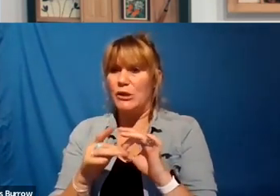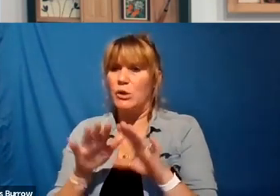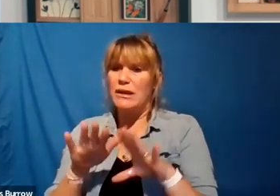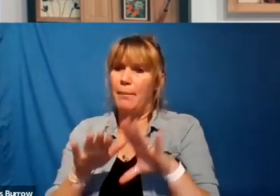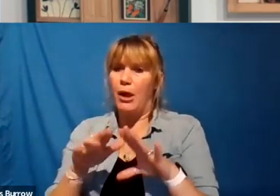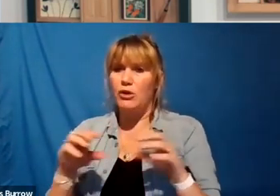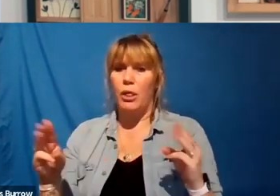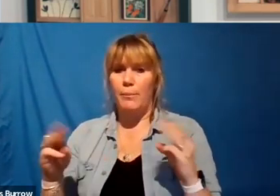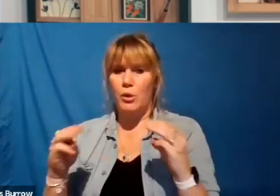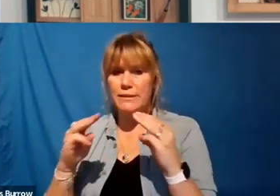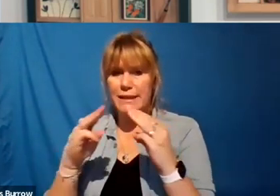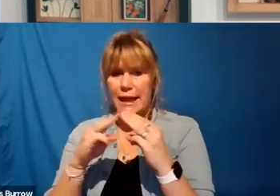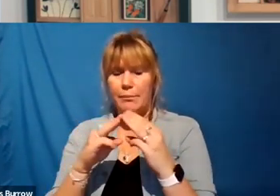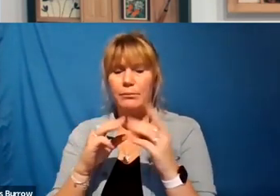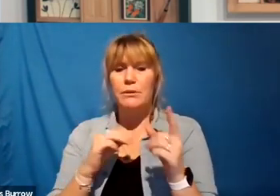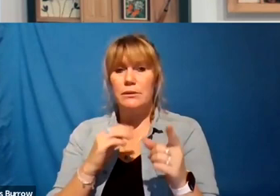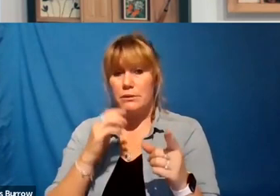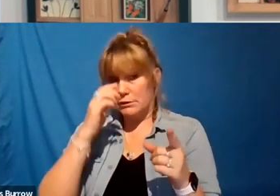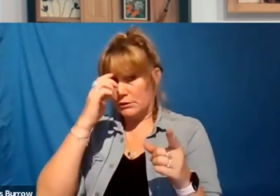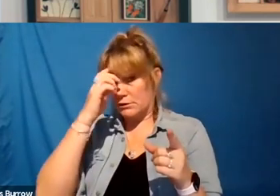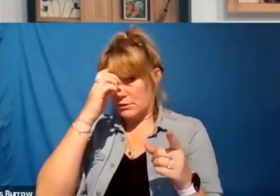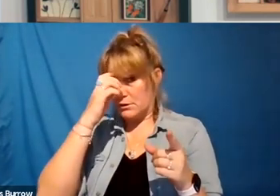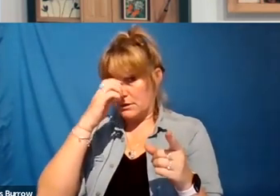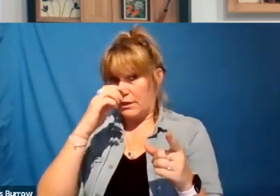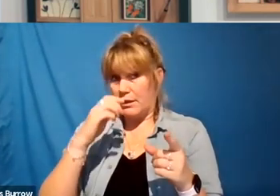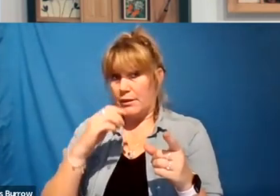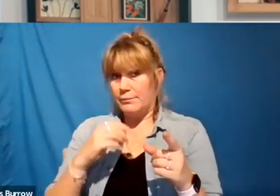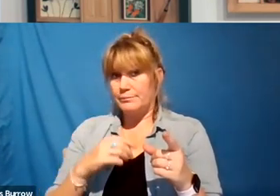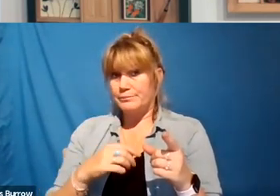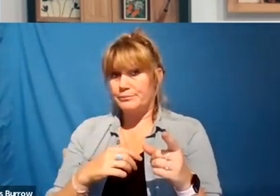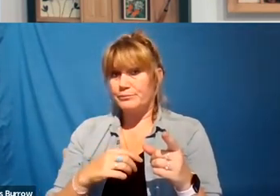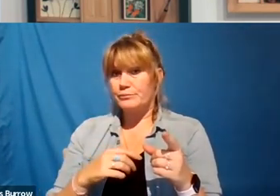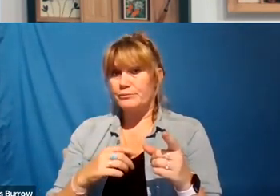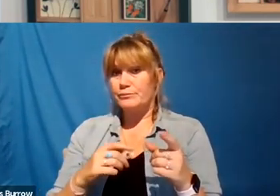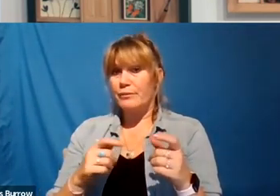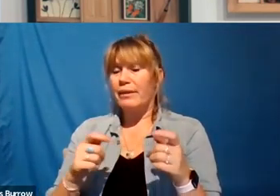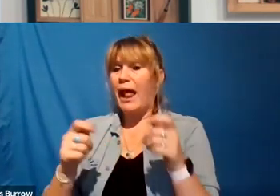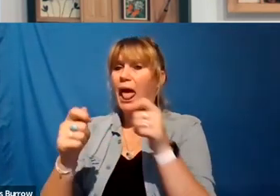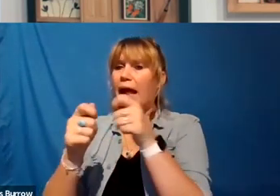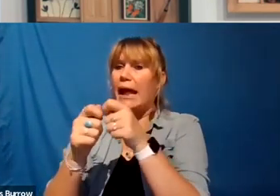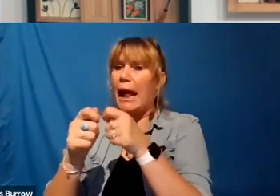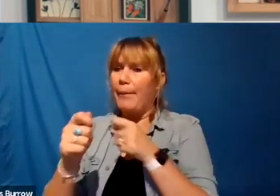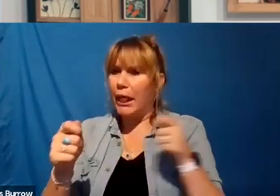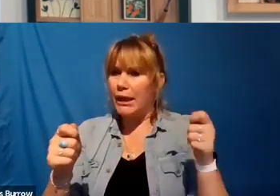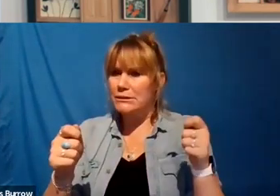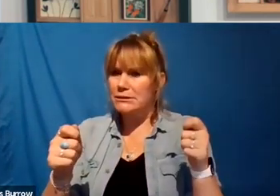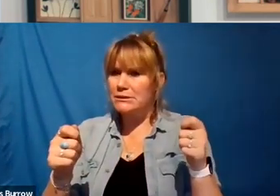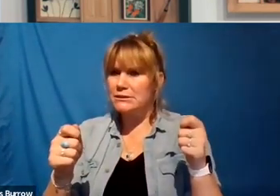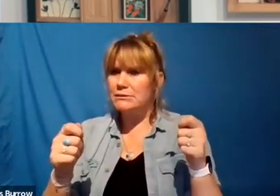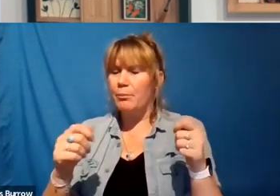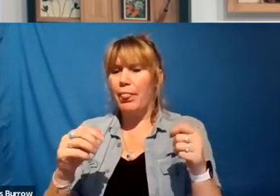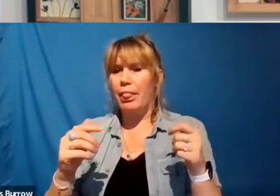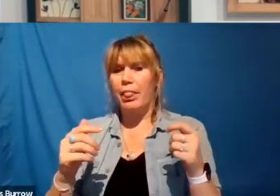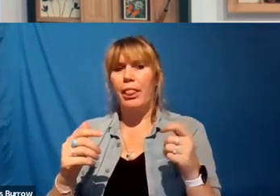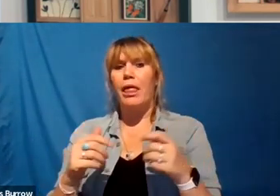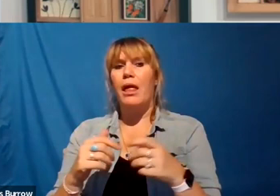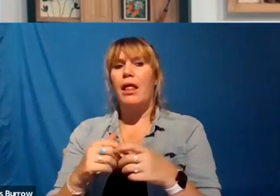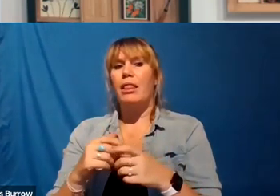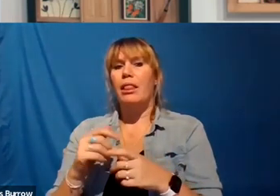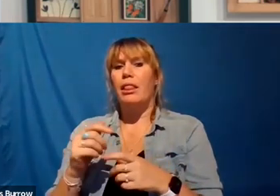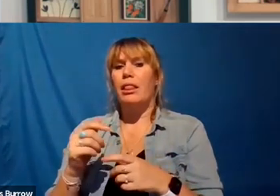Plant Lives Cabinets. And they're a series of curiosity cabinets. I made about